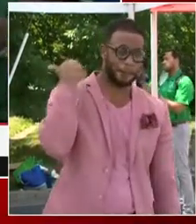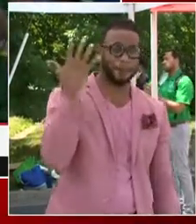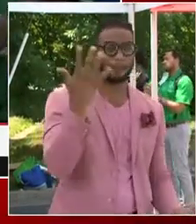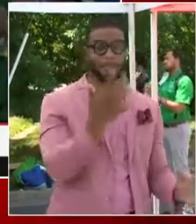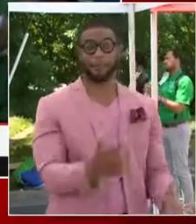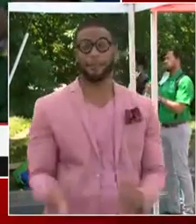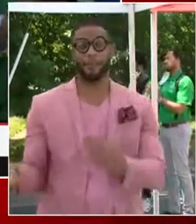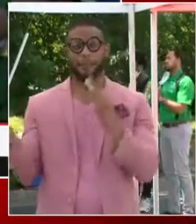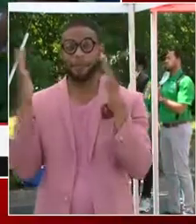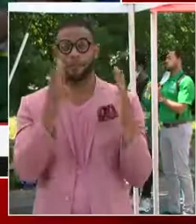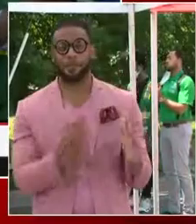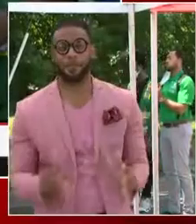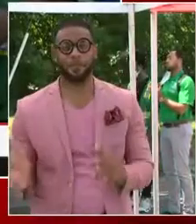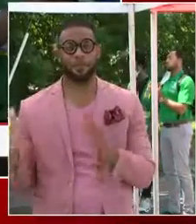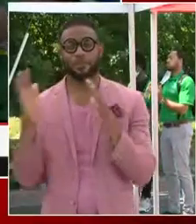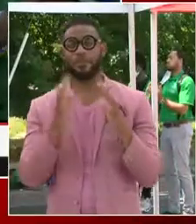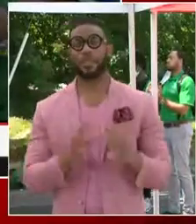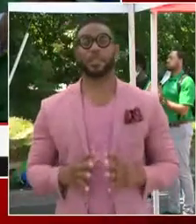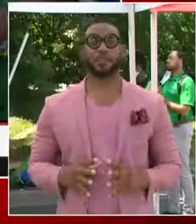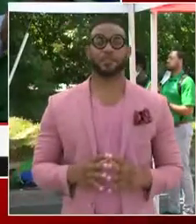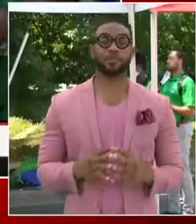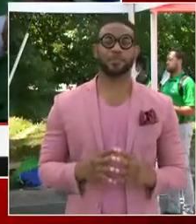applause.